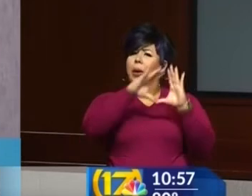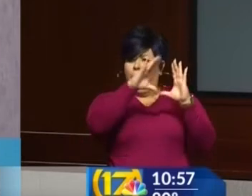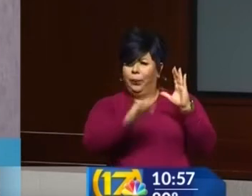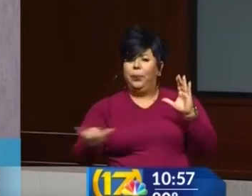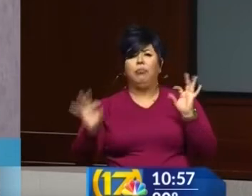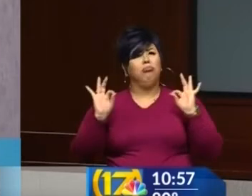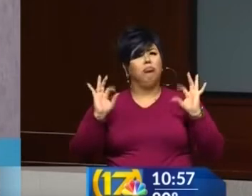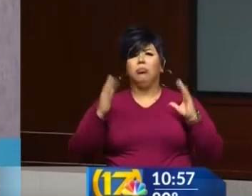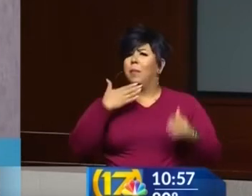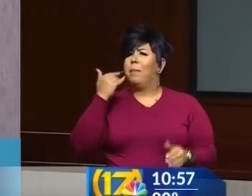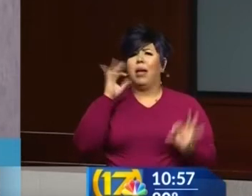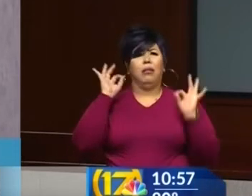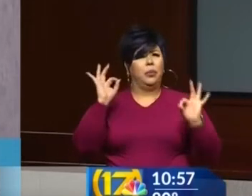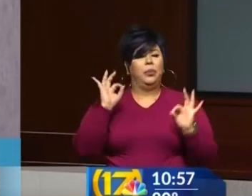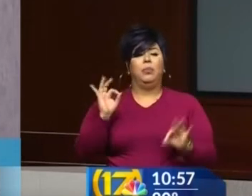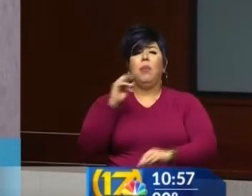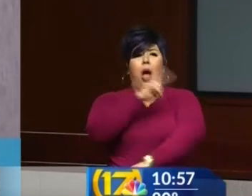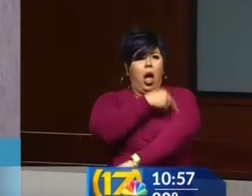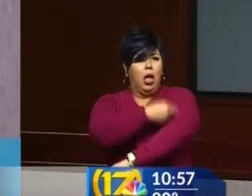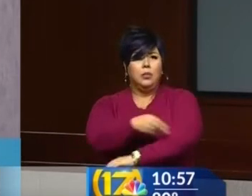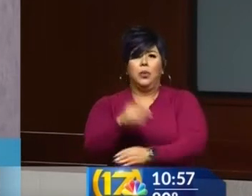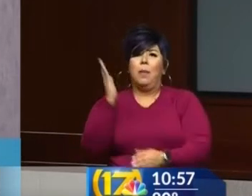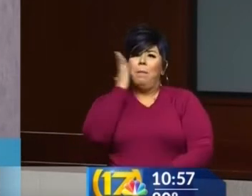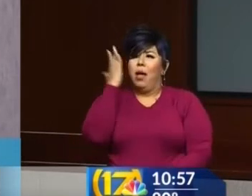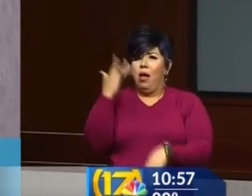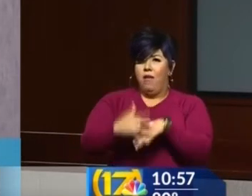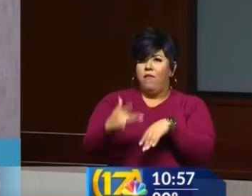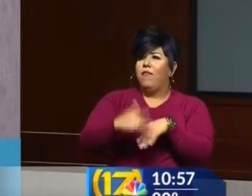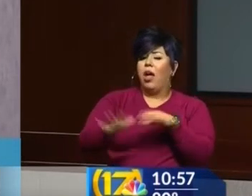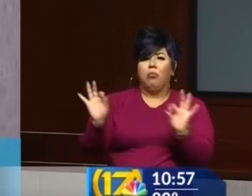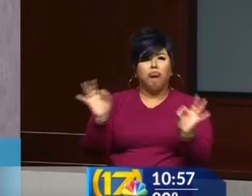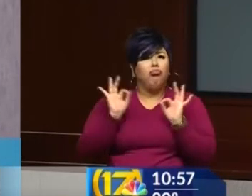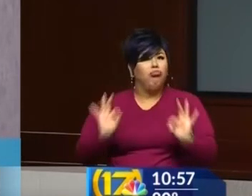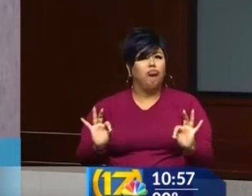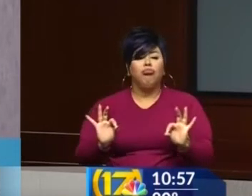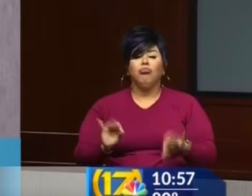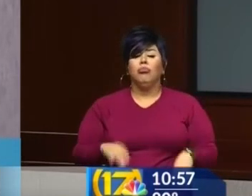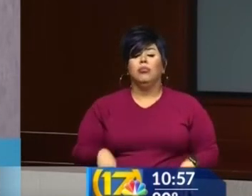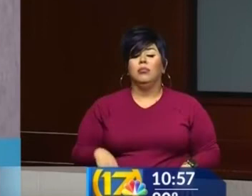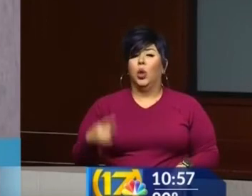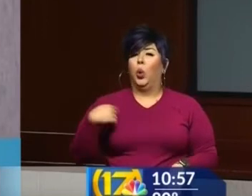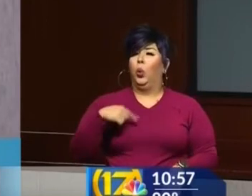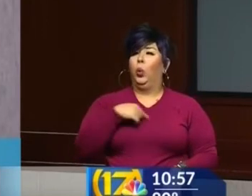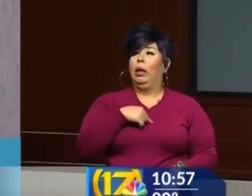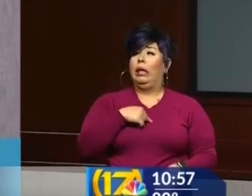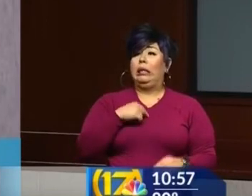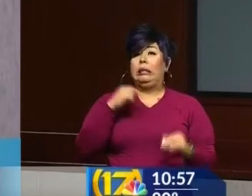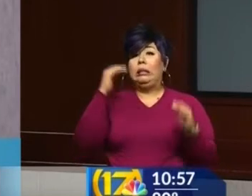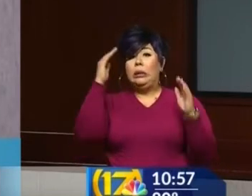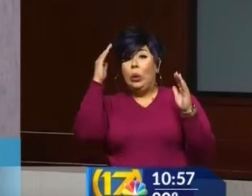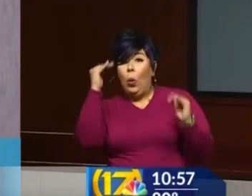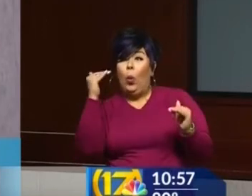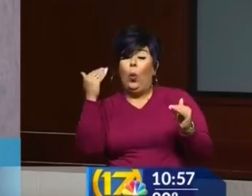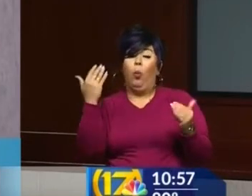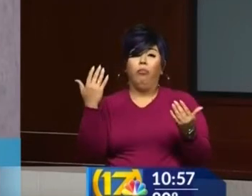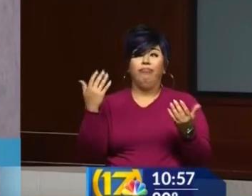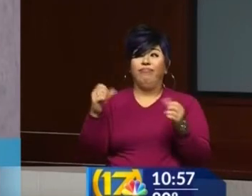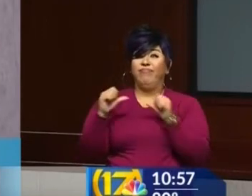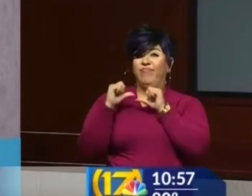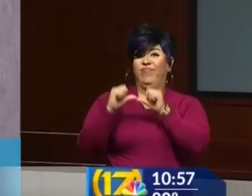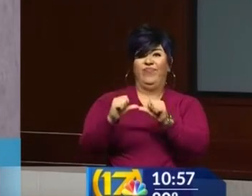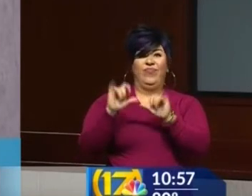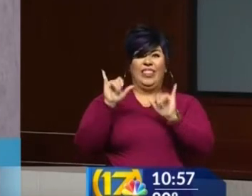remain available for those that are most ill. And we are hopeful that they will continue to trend